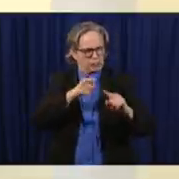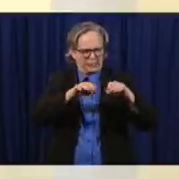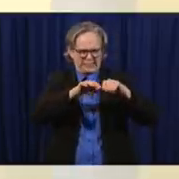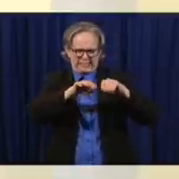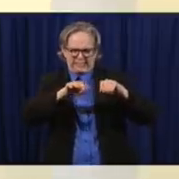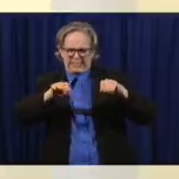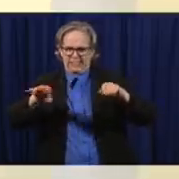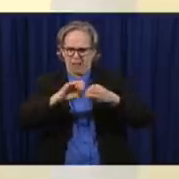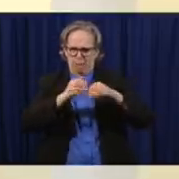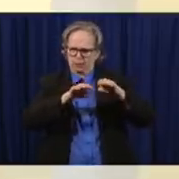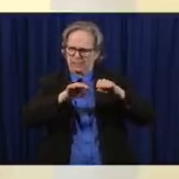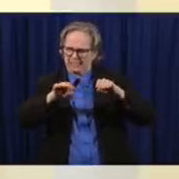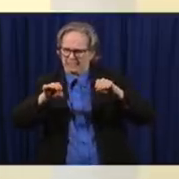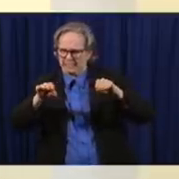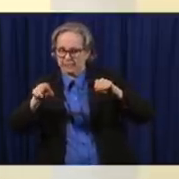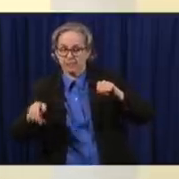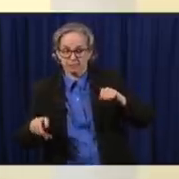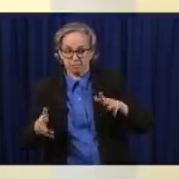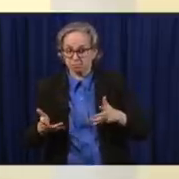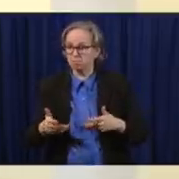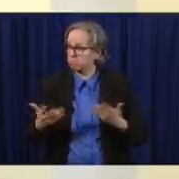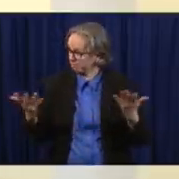I think that would be it for today.